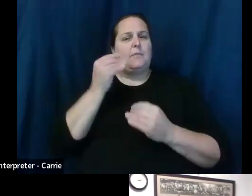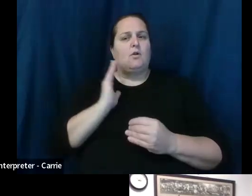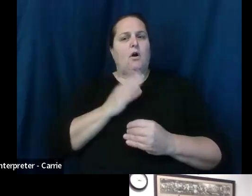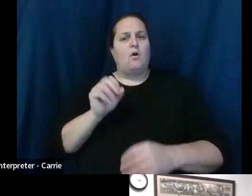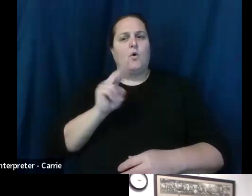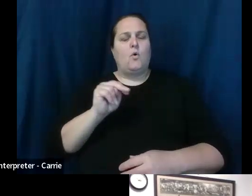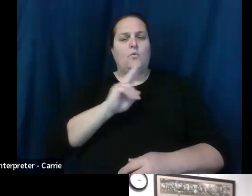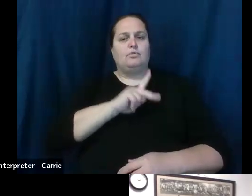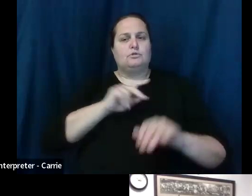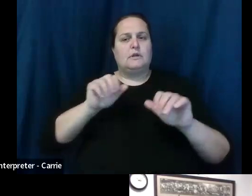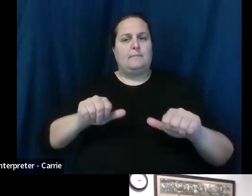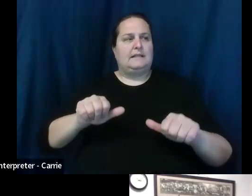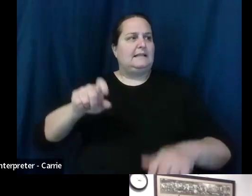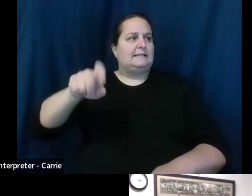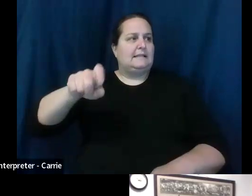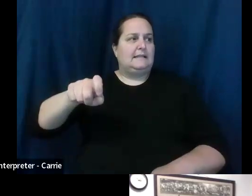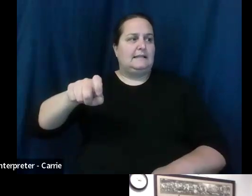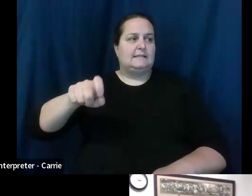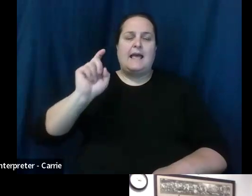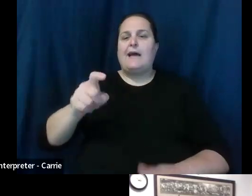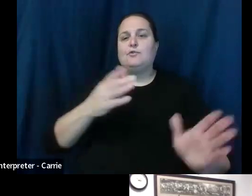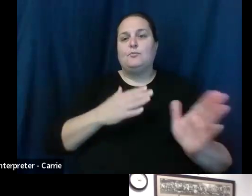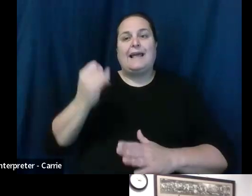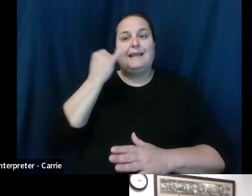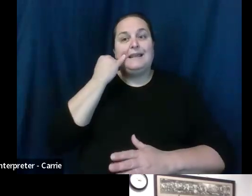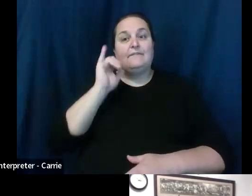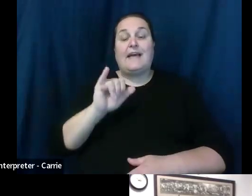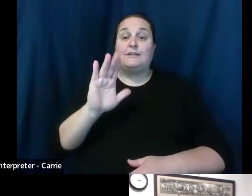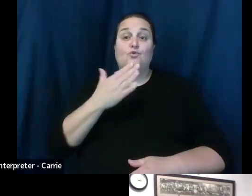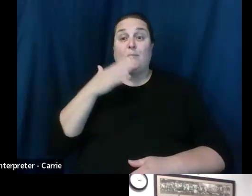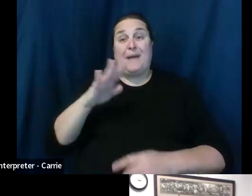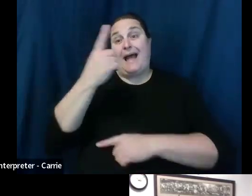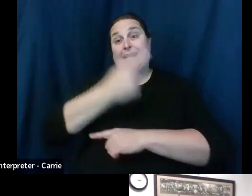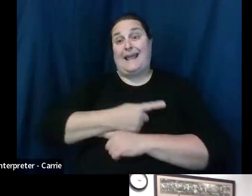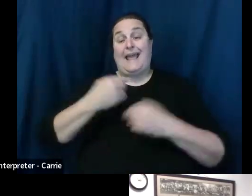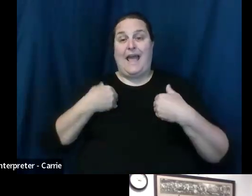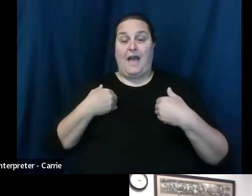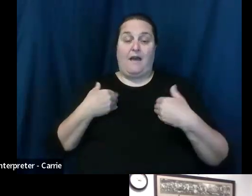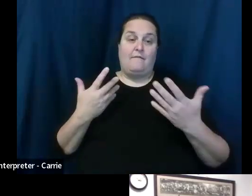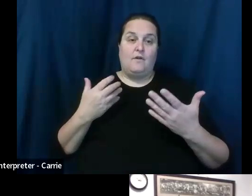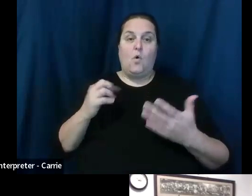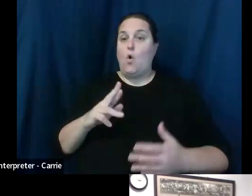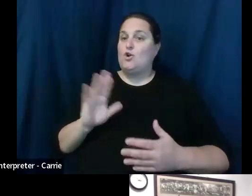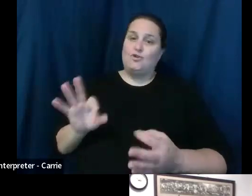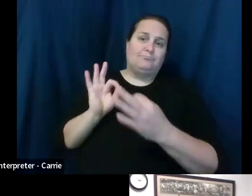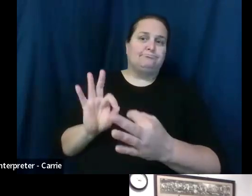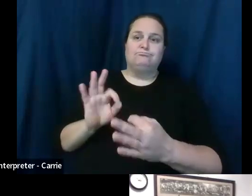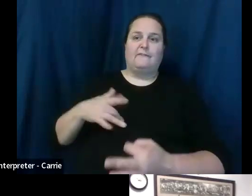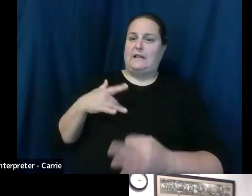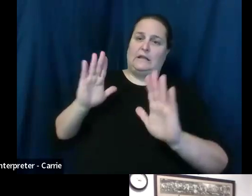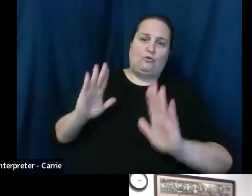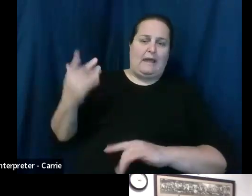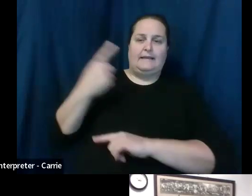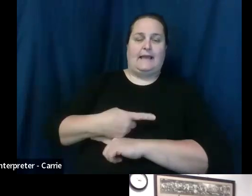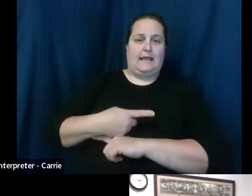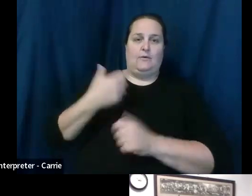needs. So you want to make sure that you're planning for a bad day rather than a best case day. There are some aspects of your health that may not pop up